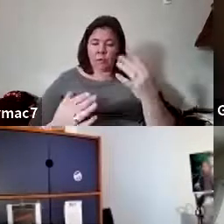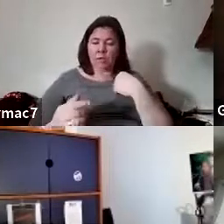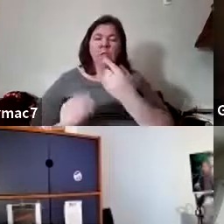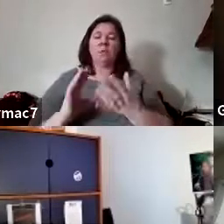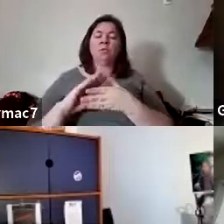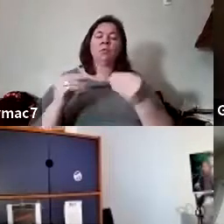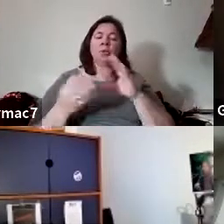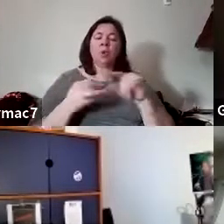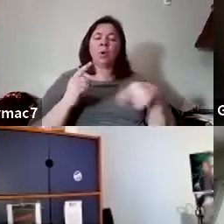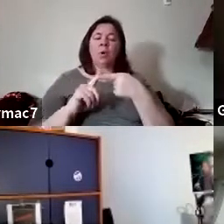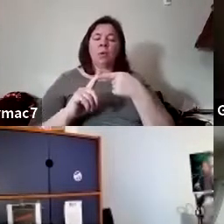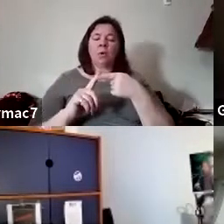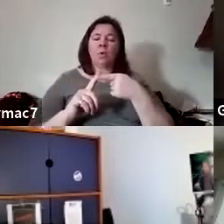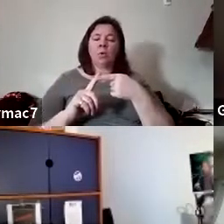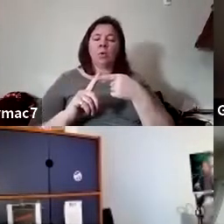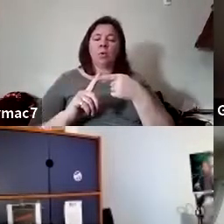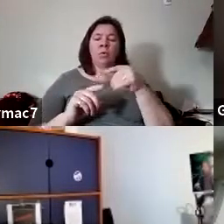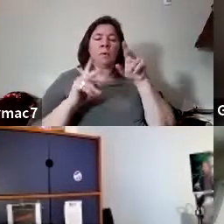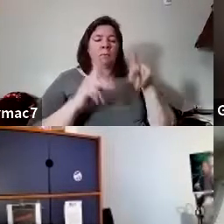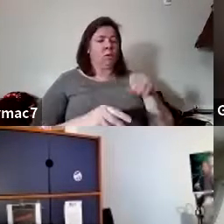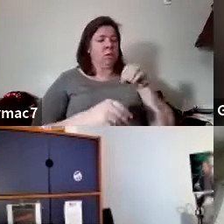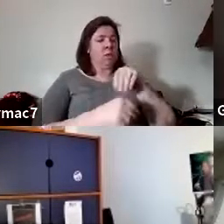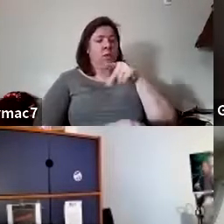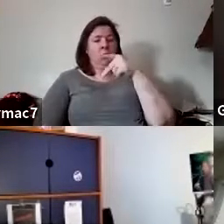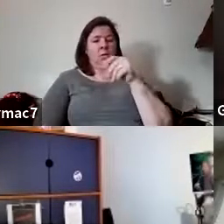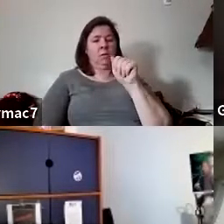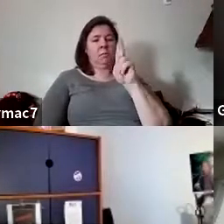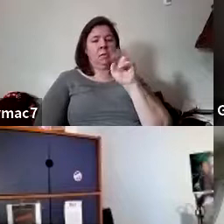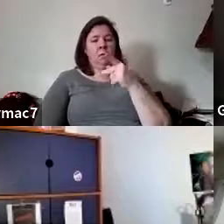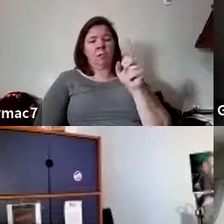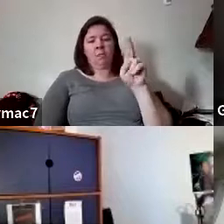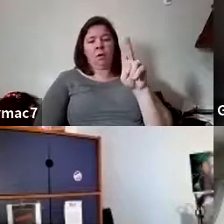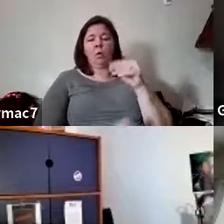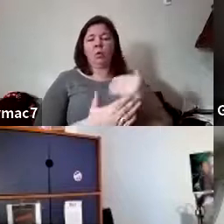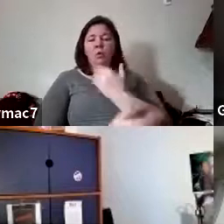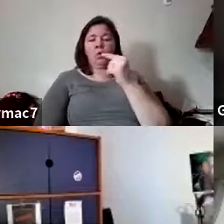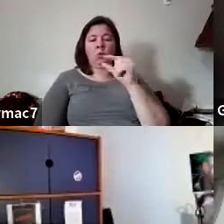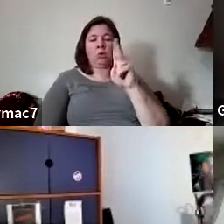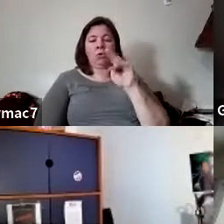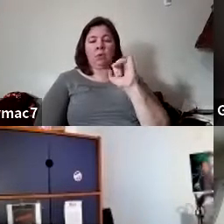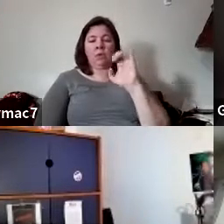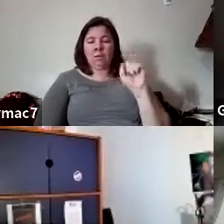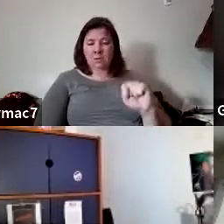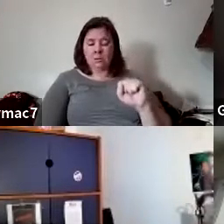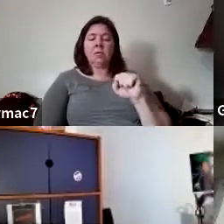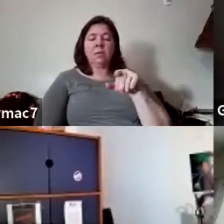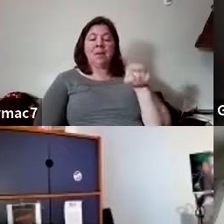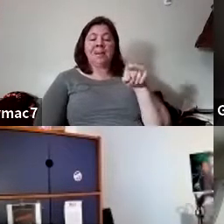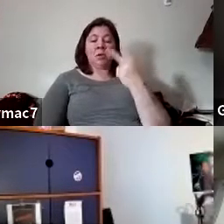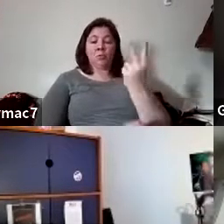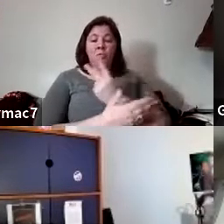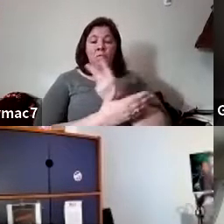about Priska in Papua New Guinea that did whatever it took for 2 weeks. I also told them